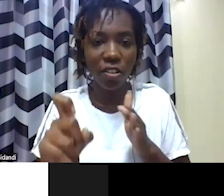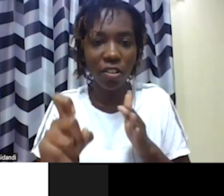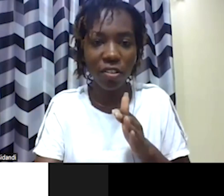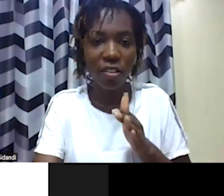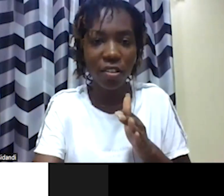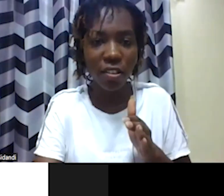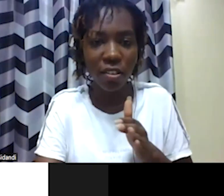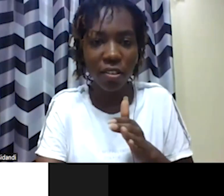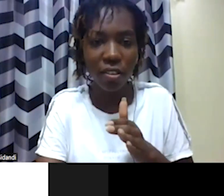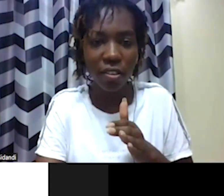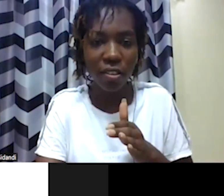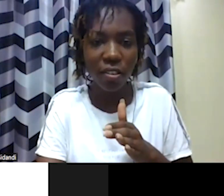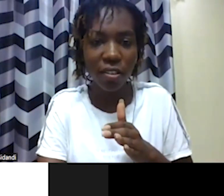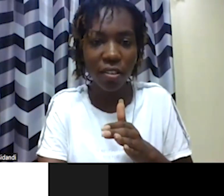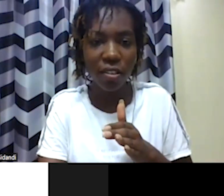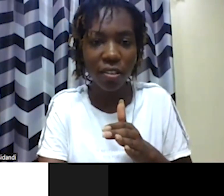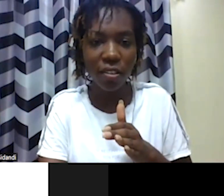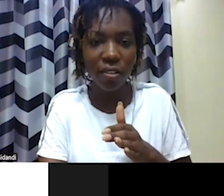Or we continue?